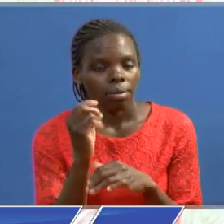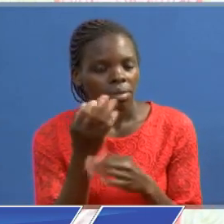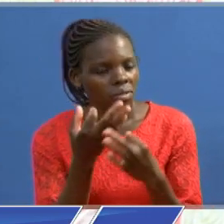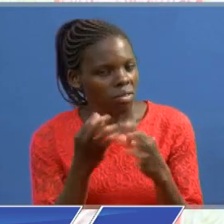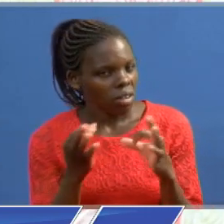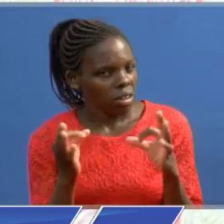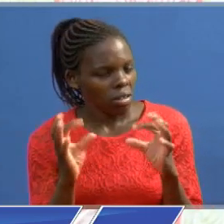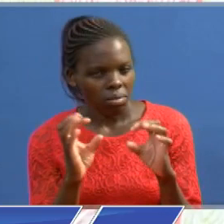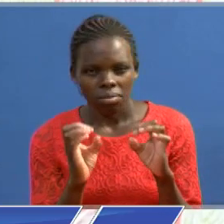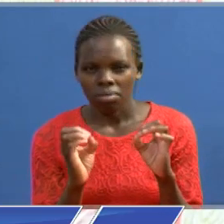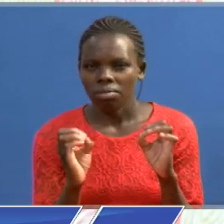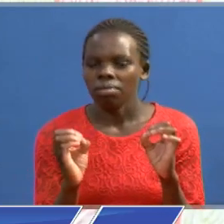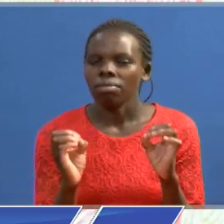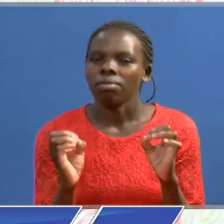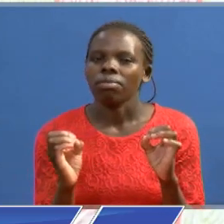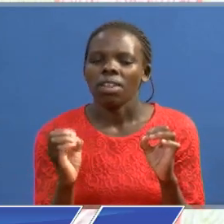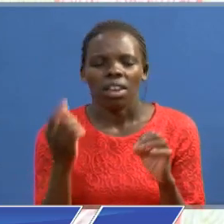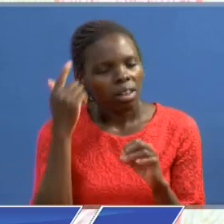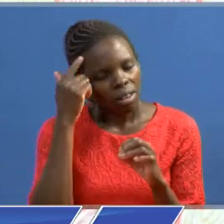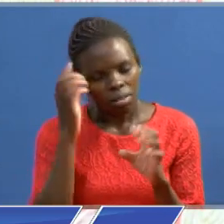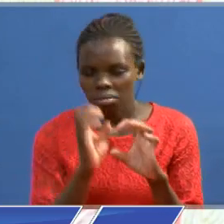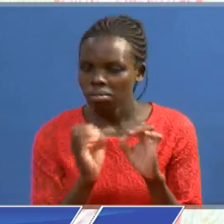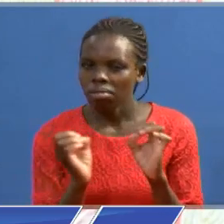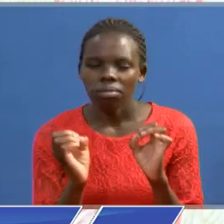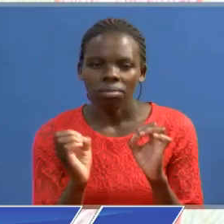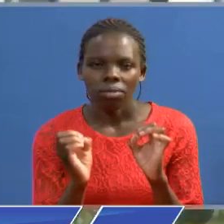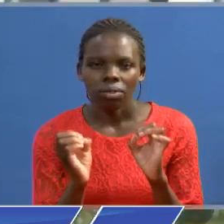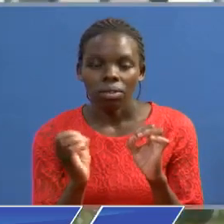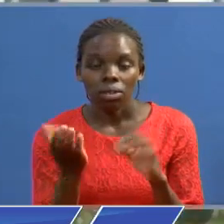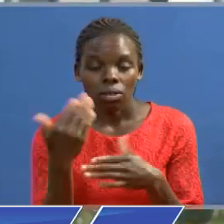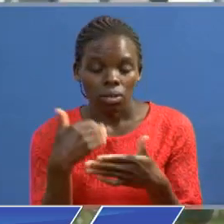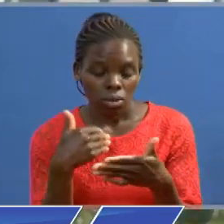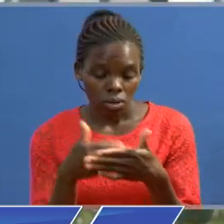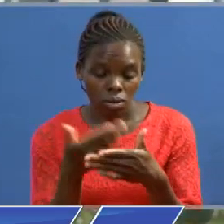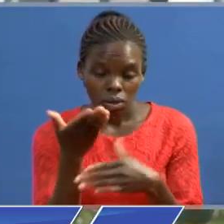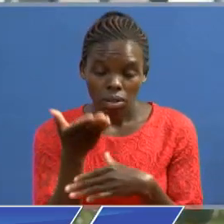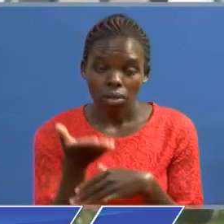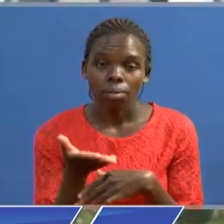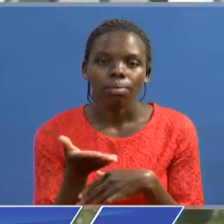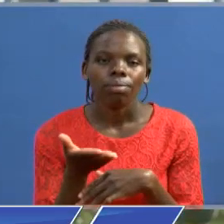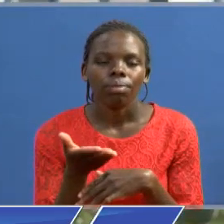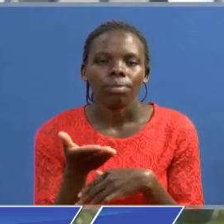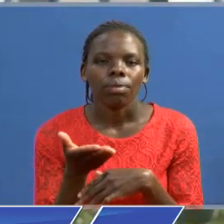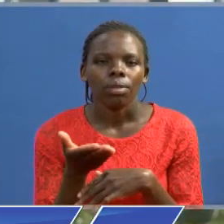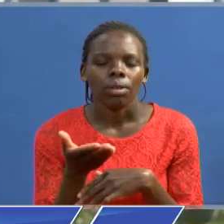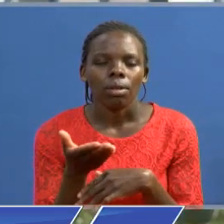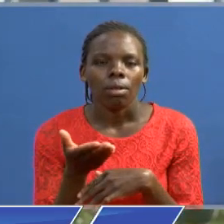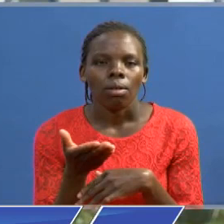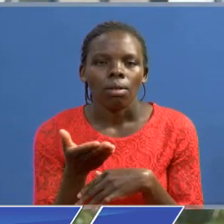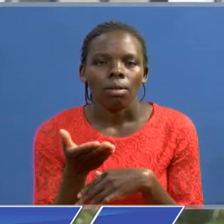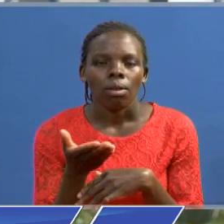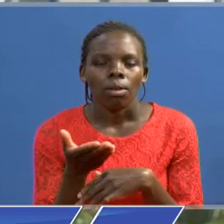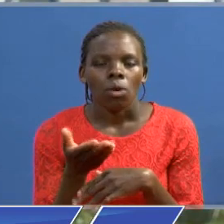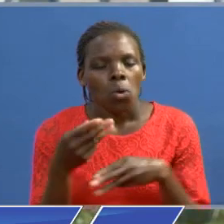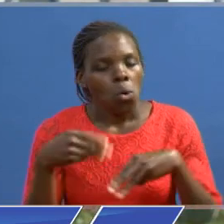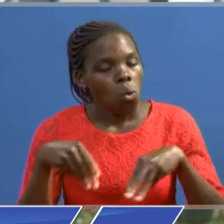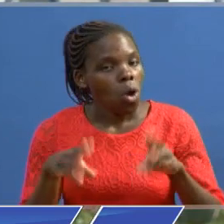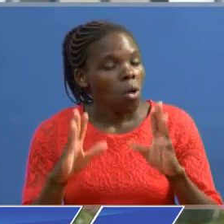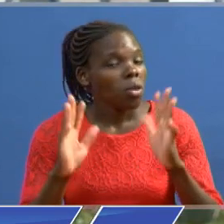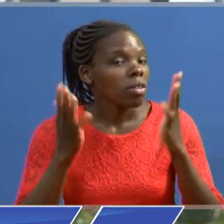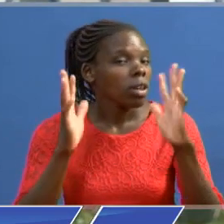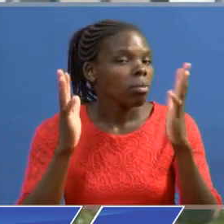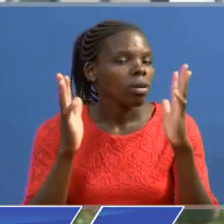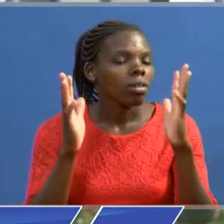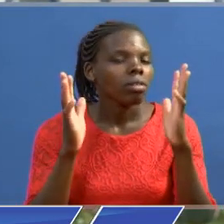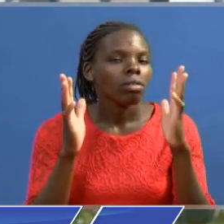free? Nah, I don't think so. So we are yet to get there. Yet, but we definitely, the way we are